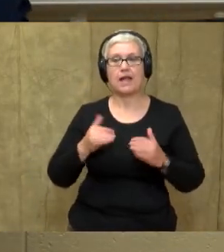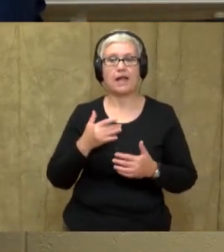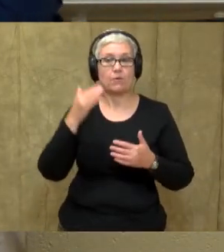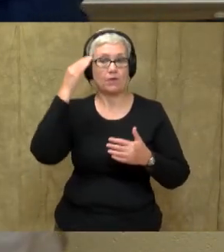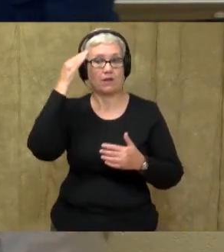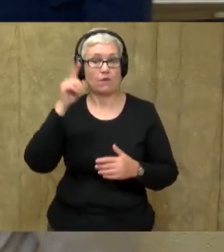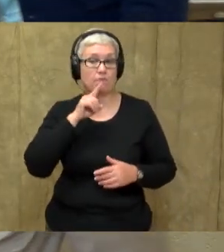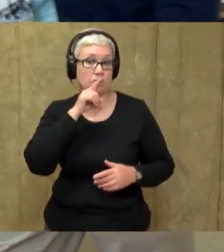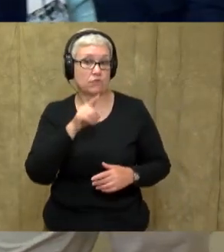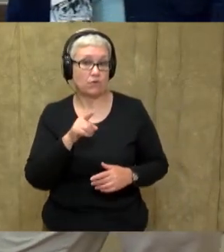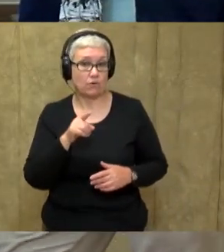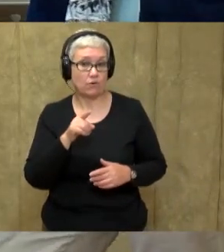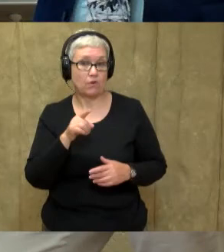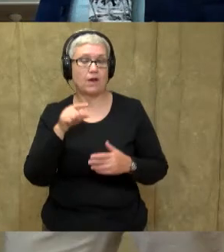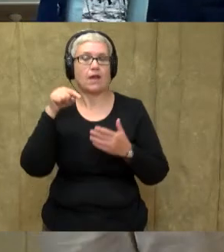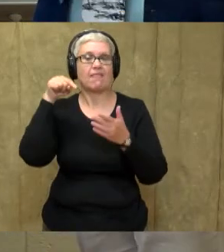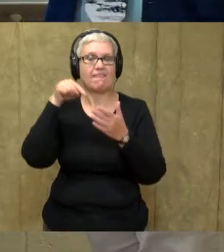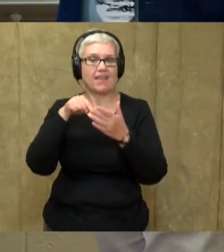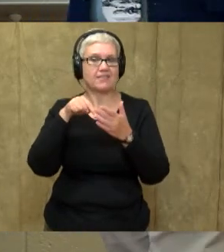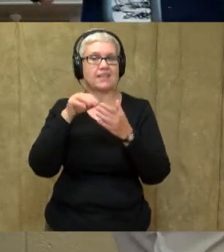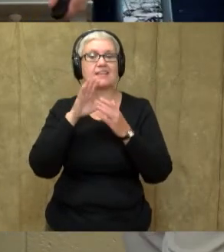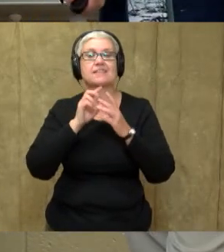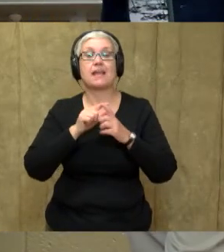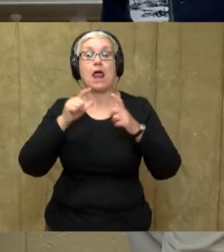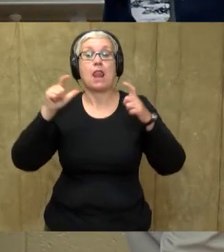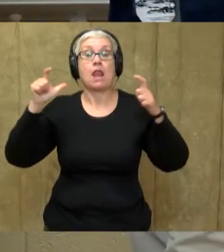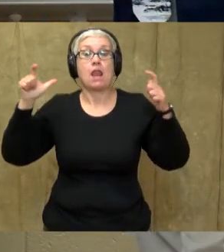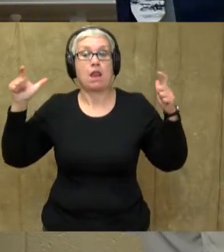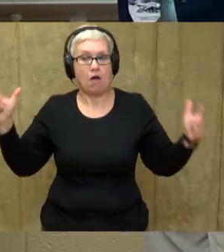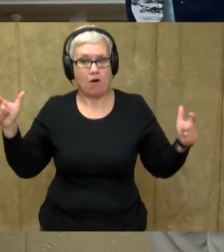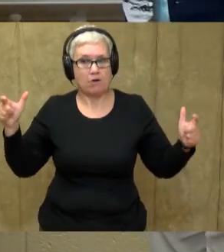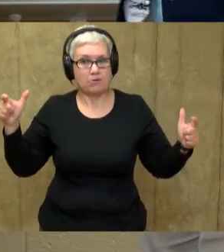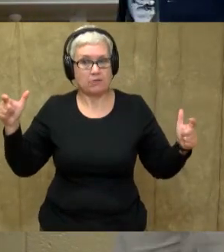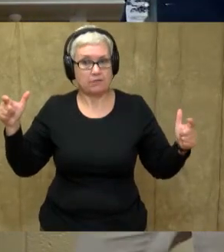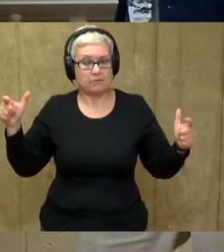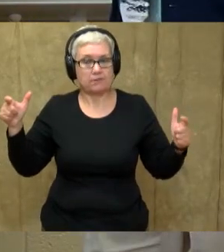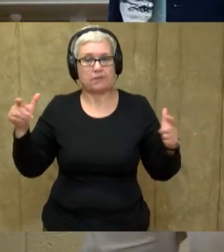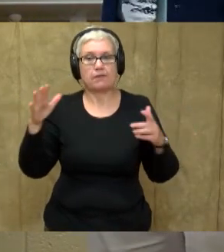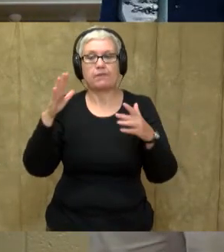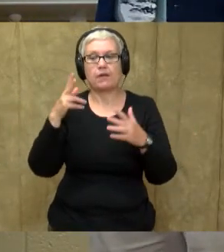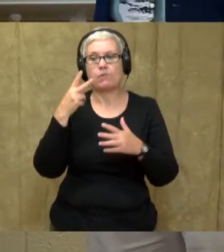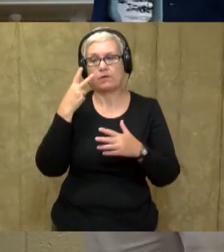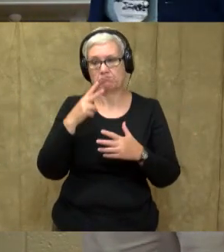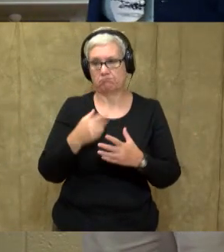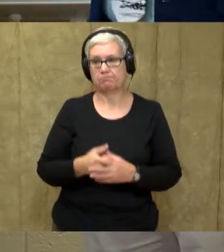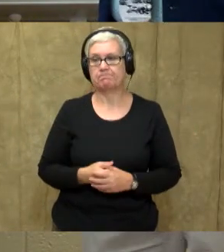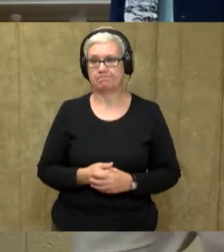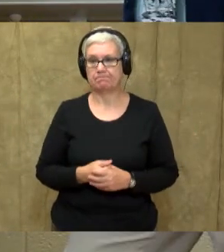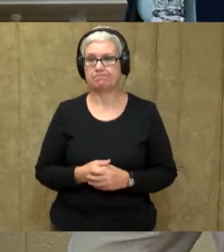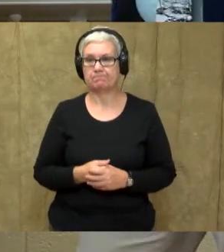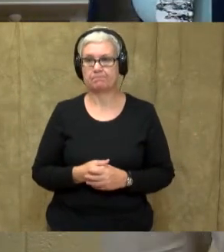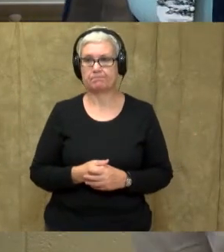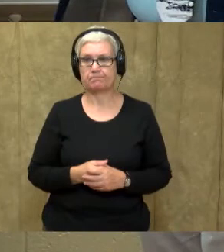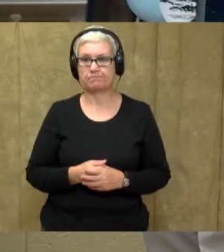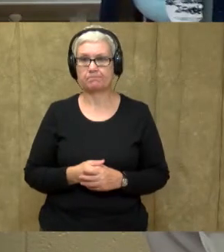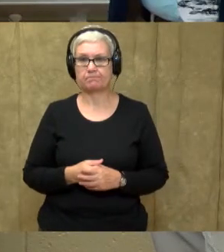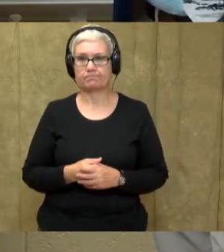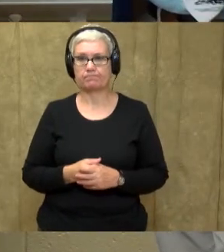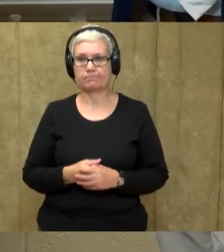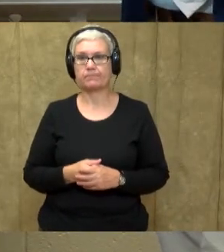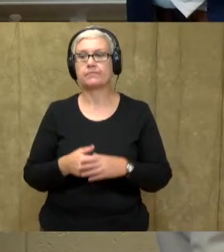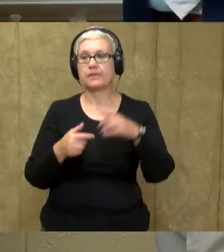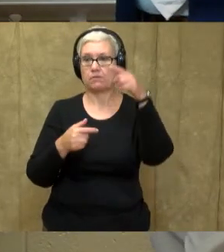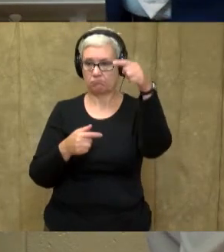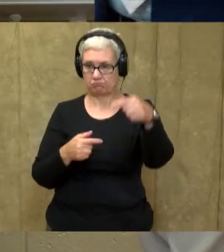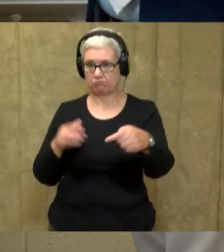sure that this is the absolute largest area that we are looking at? And so on this slide,